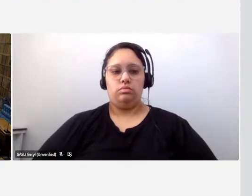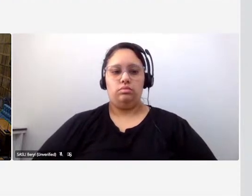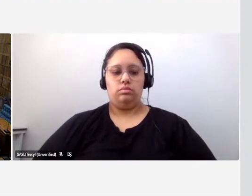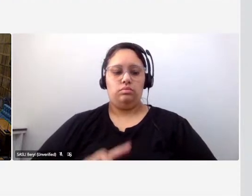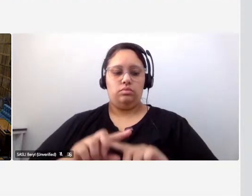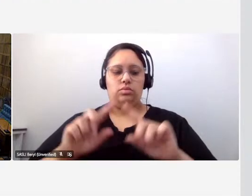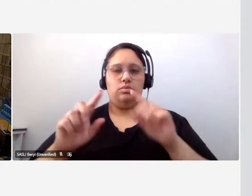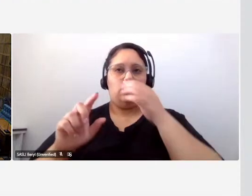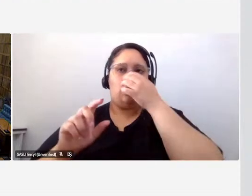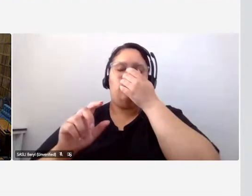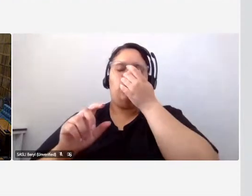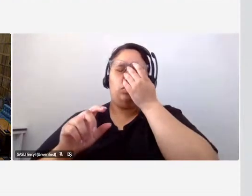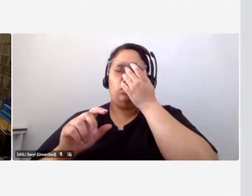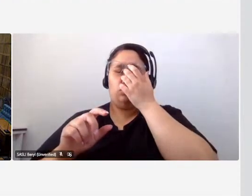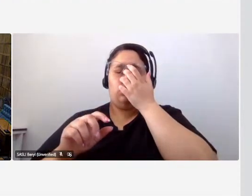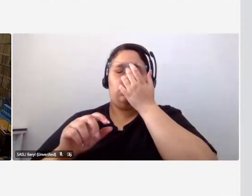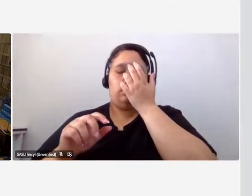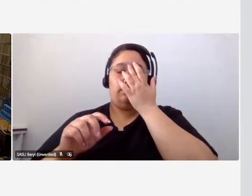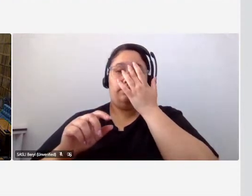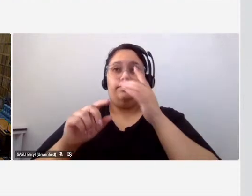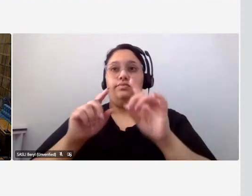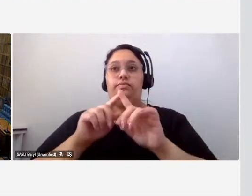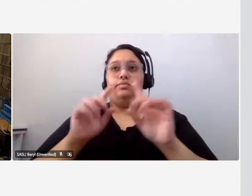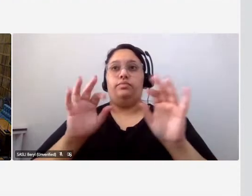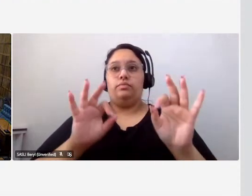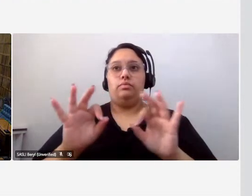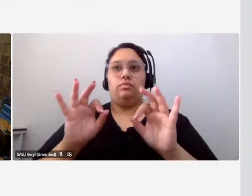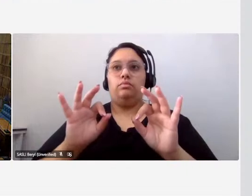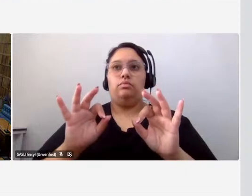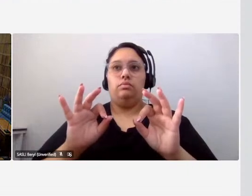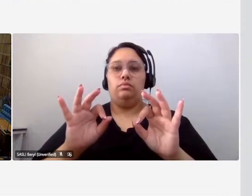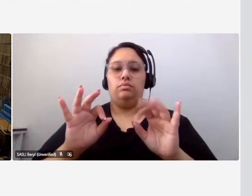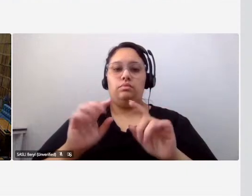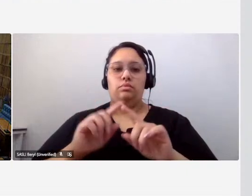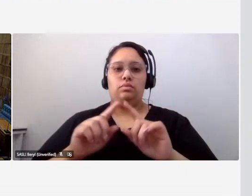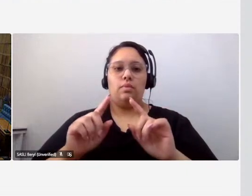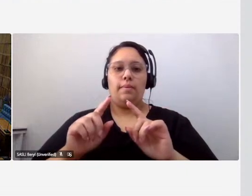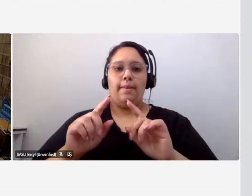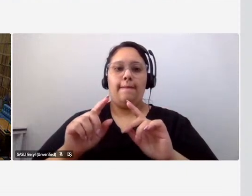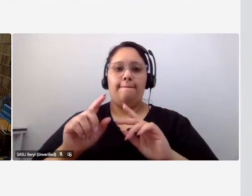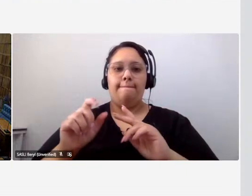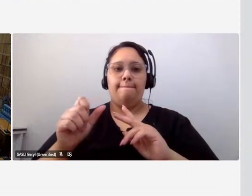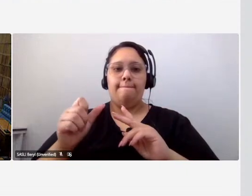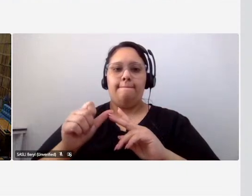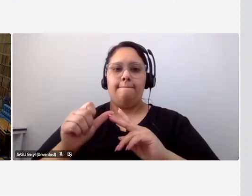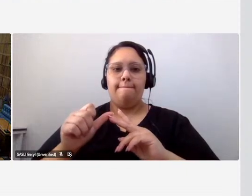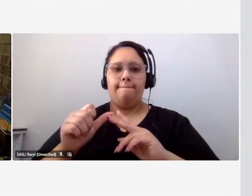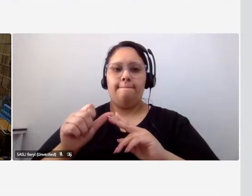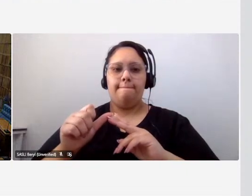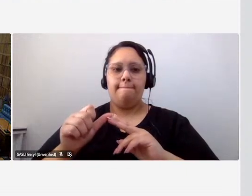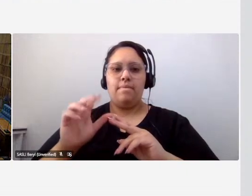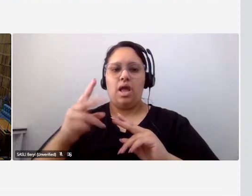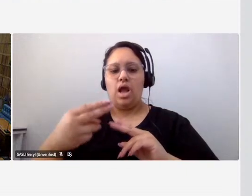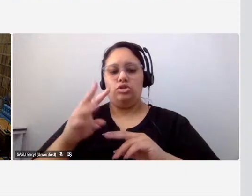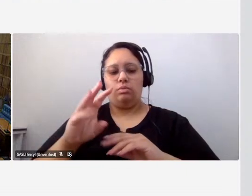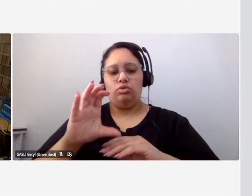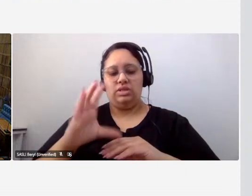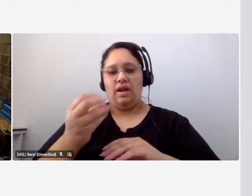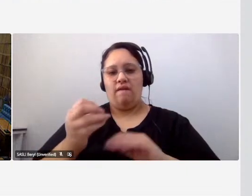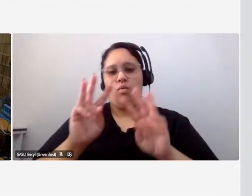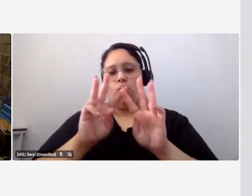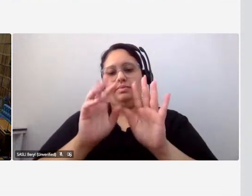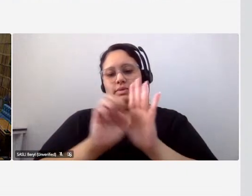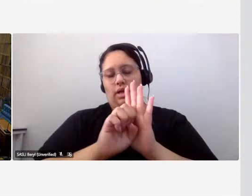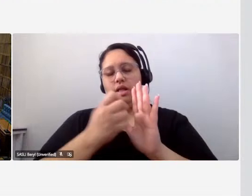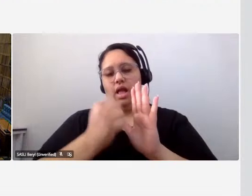and an ongoing concern. The mechanisms that's in place, HWC has on its website a